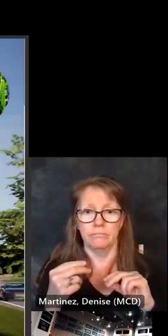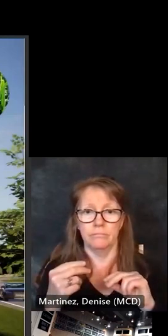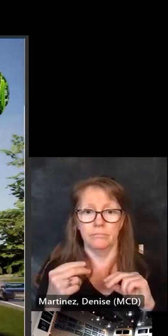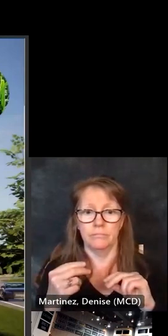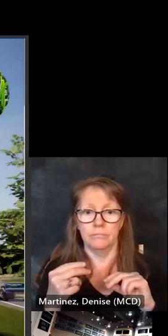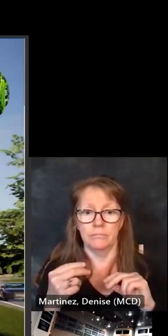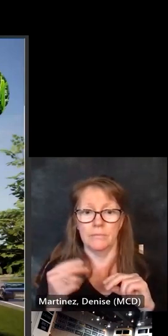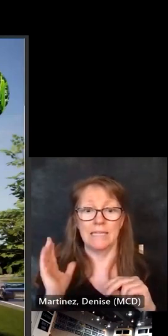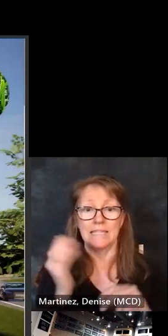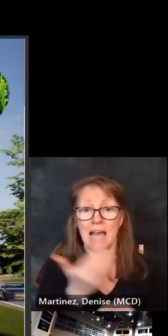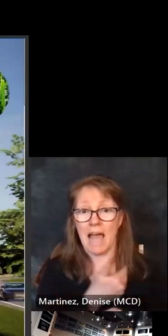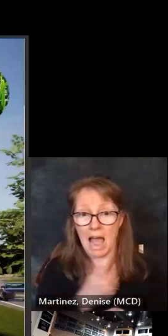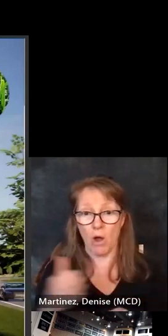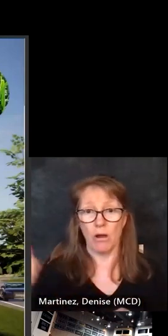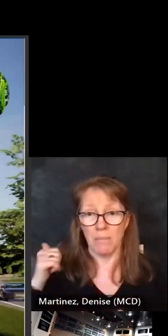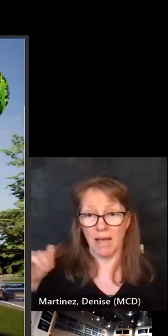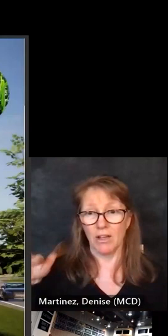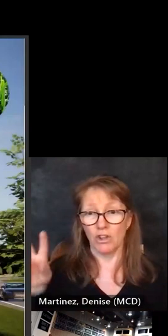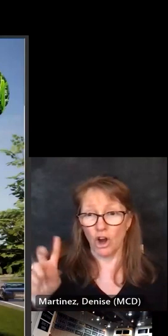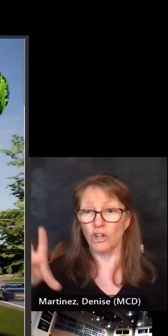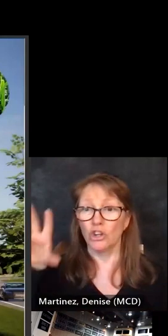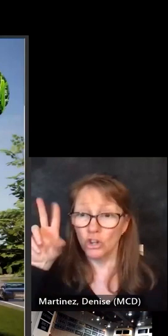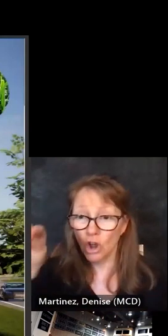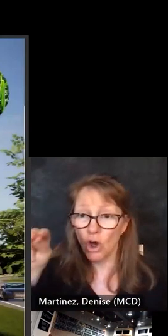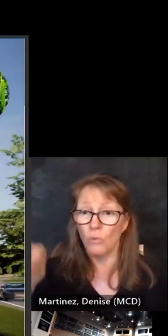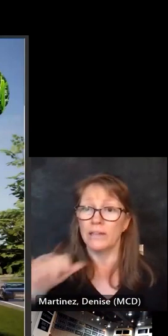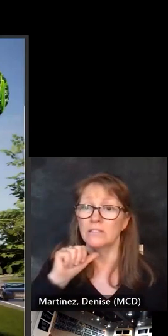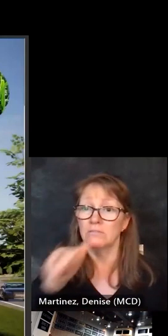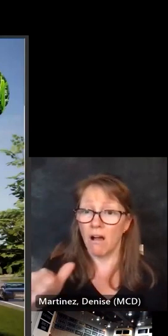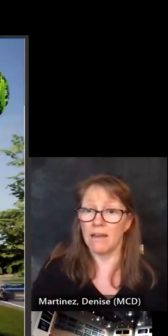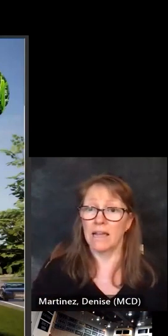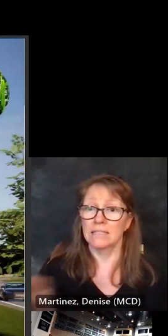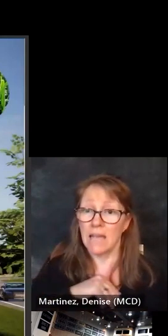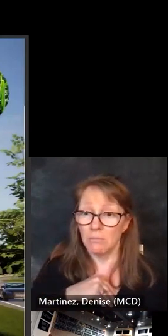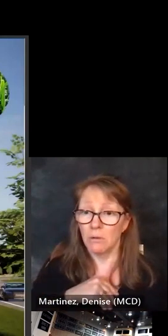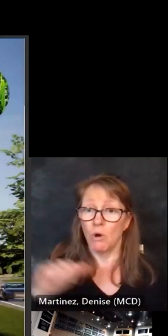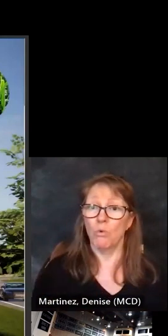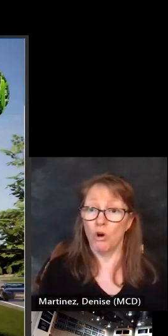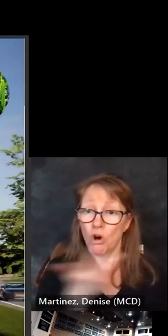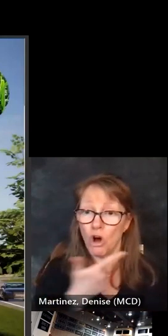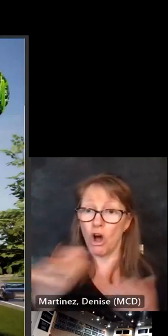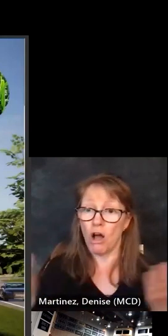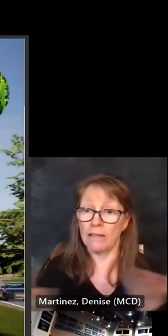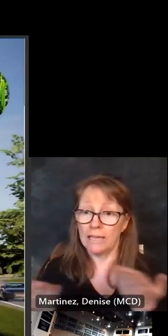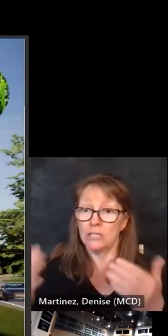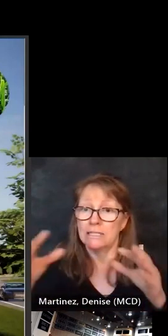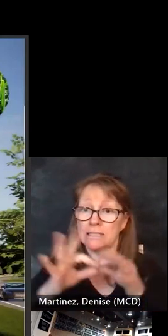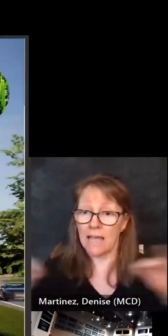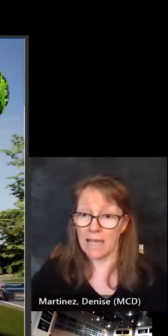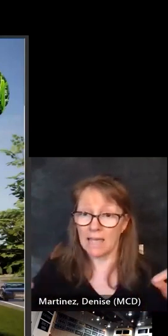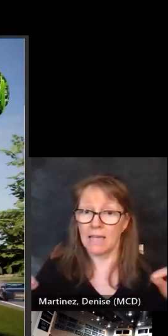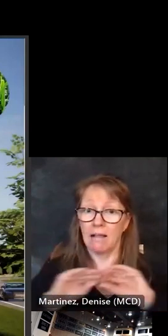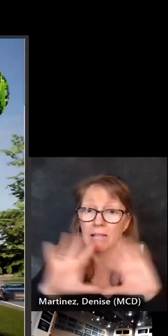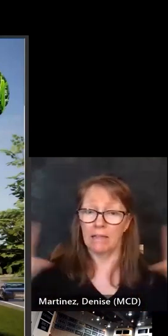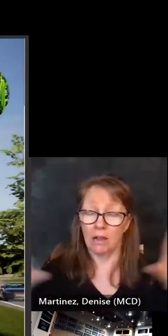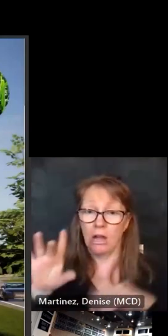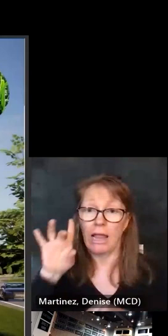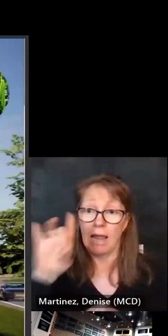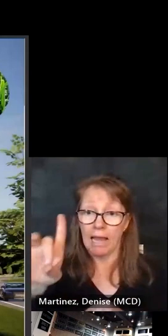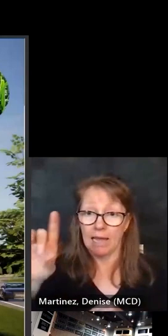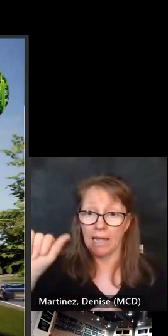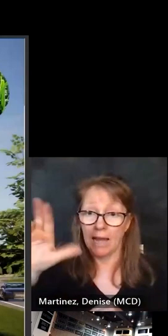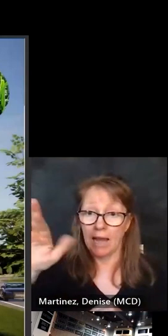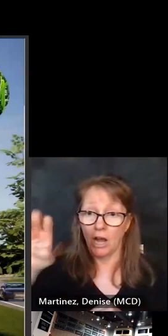our backyard. No, it's not acceptable. We're all here saying we want the 8 acres, and